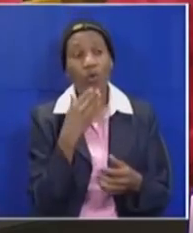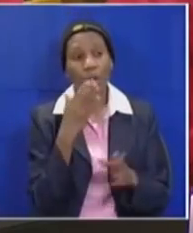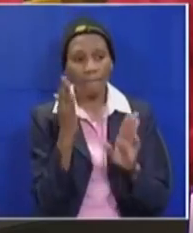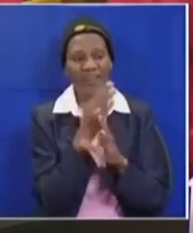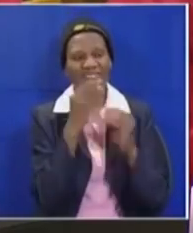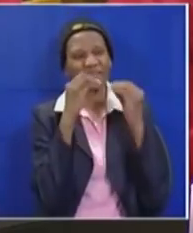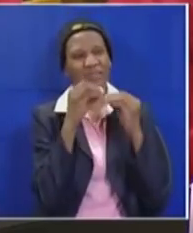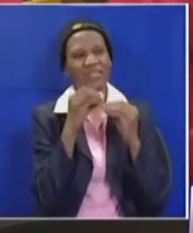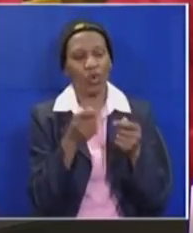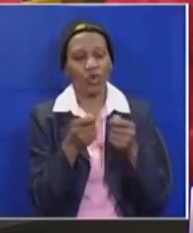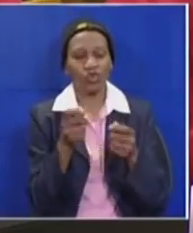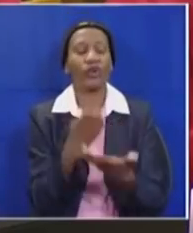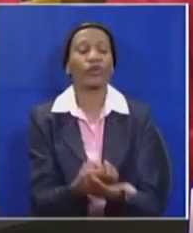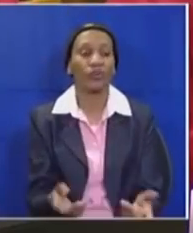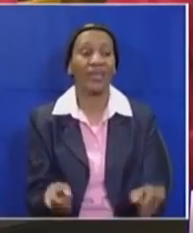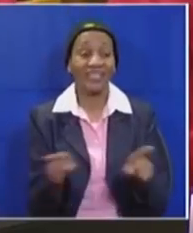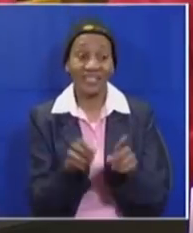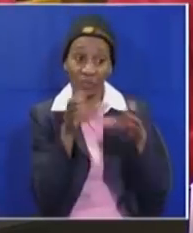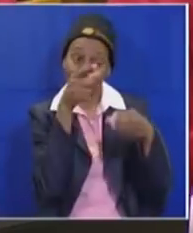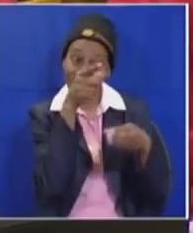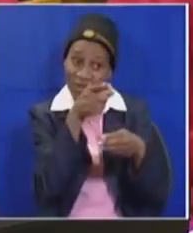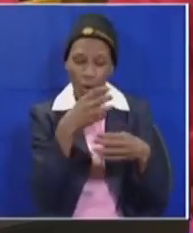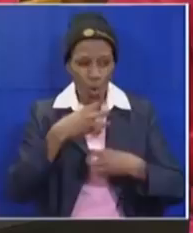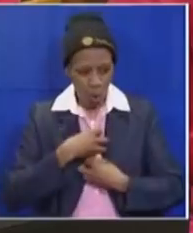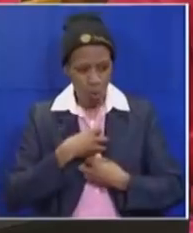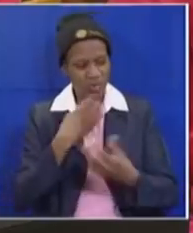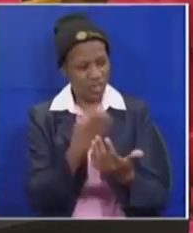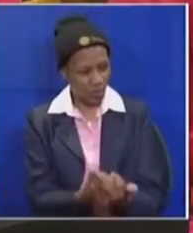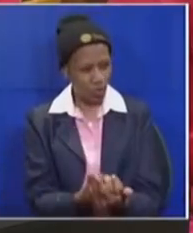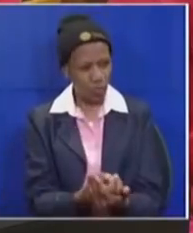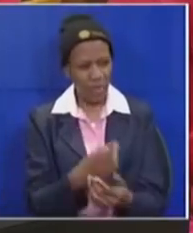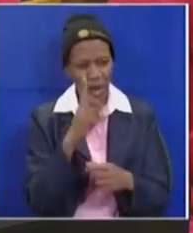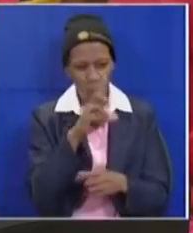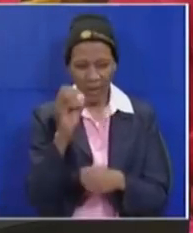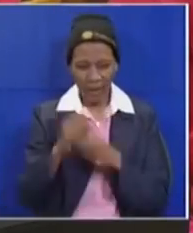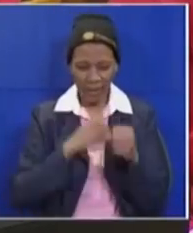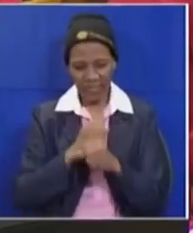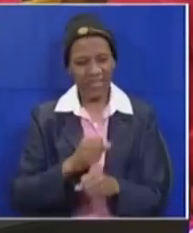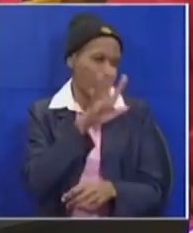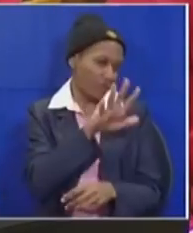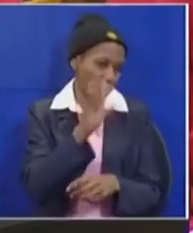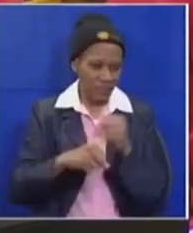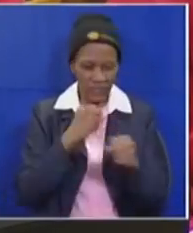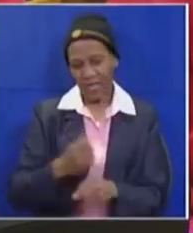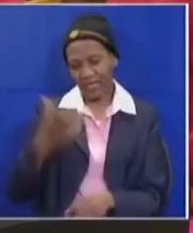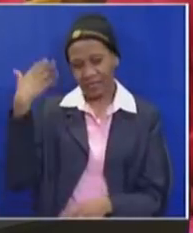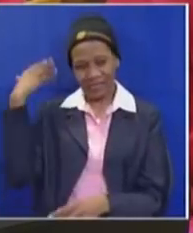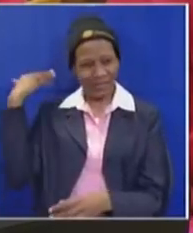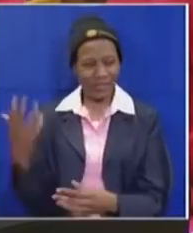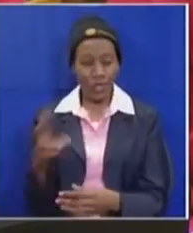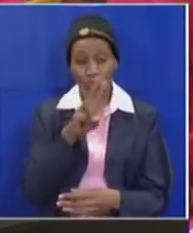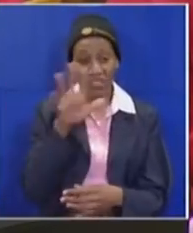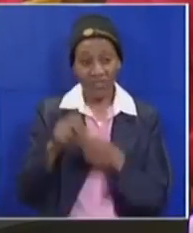hands. The same group of people who owned the economy 100 years ago, 50 years ago, and 25